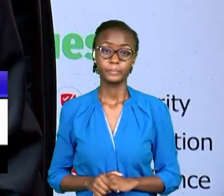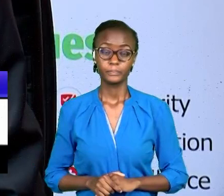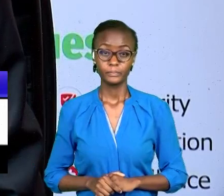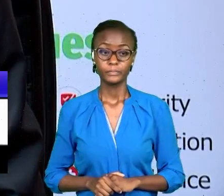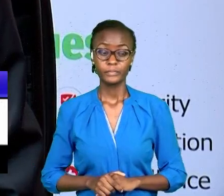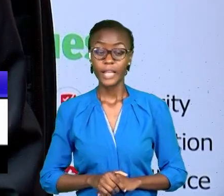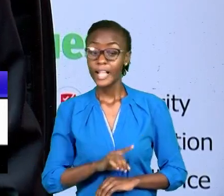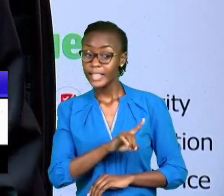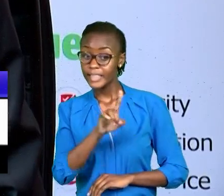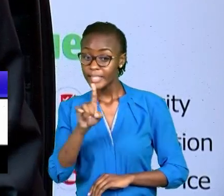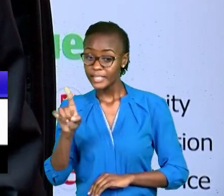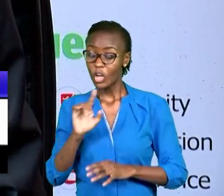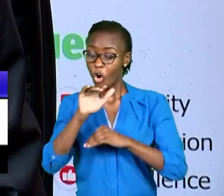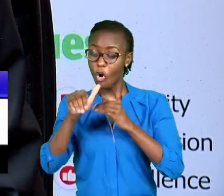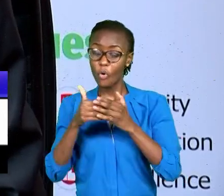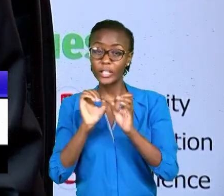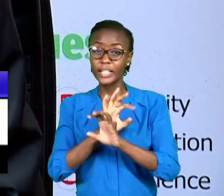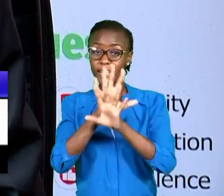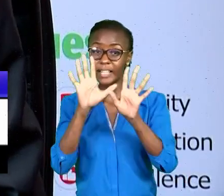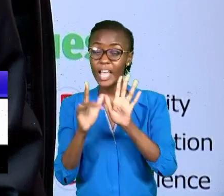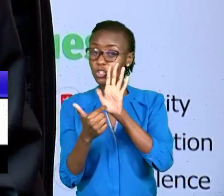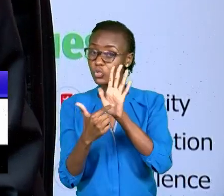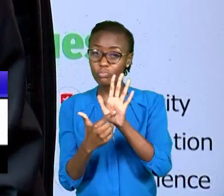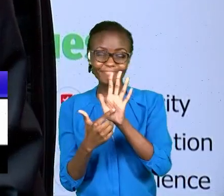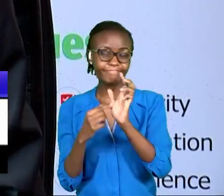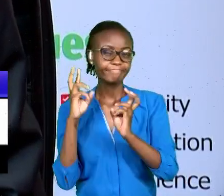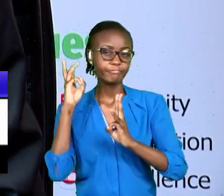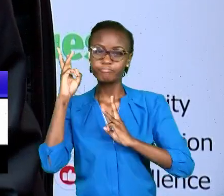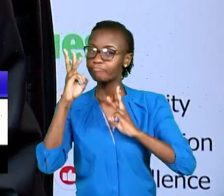This is clearly a worrying trend.